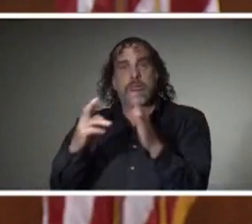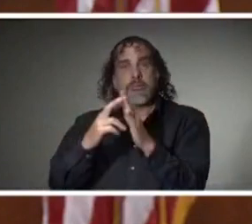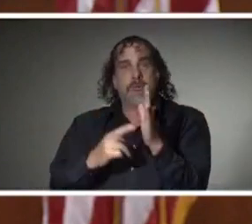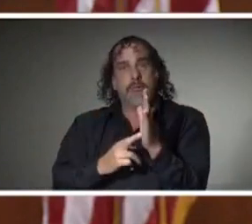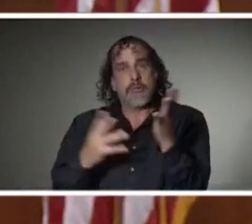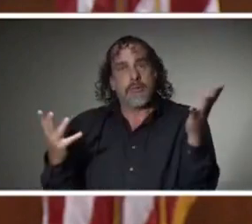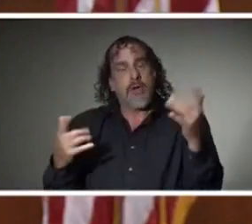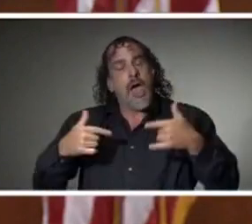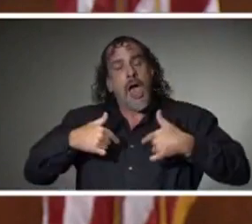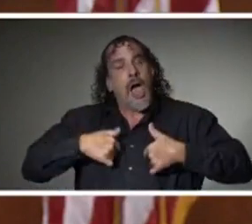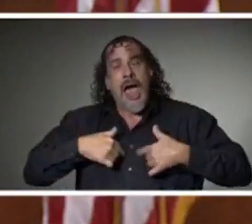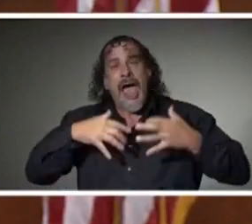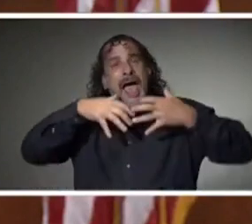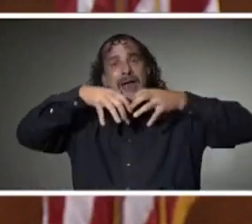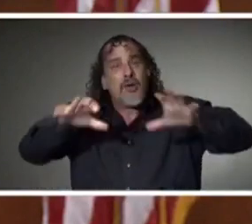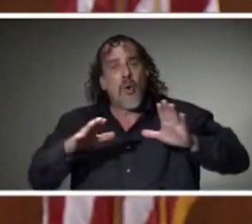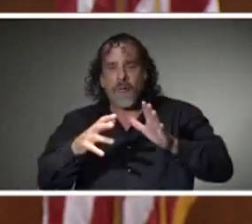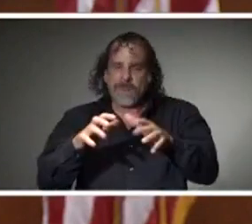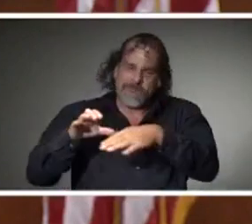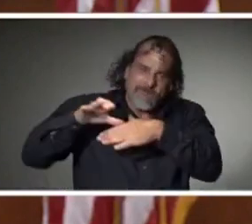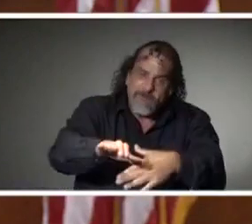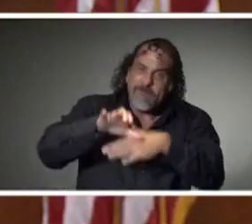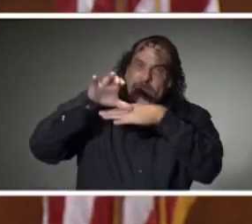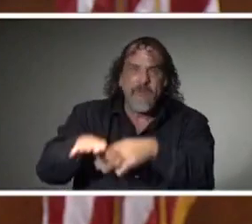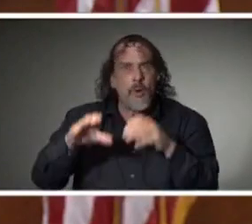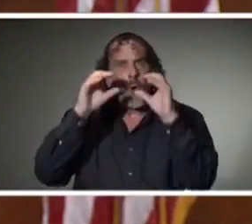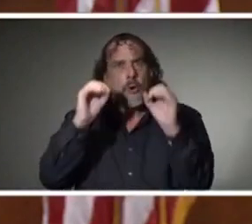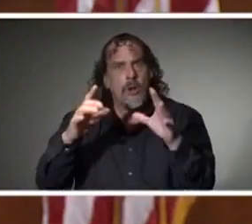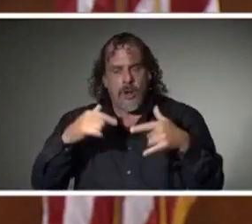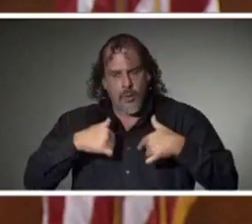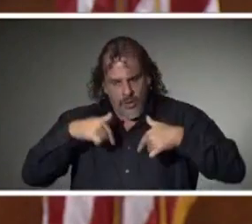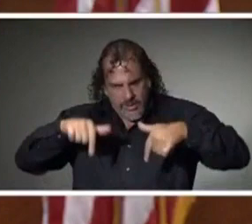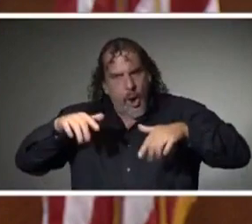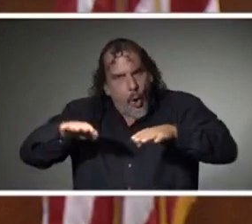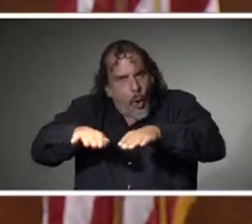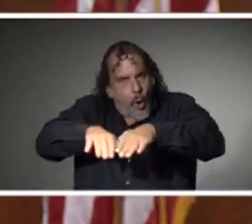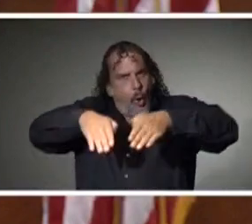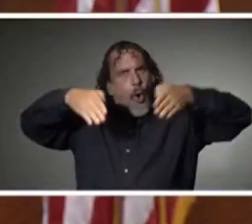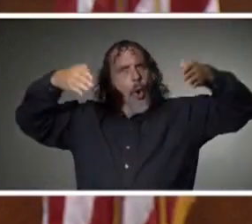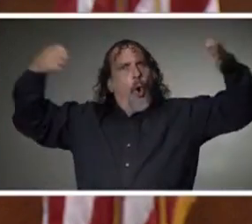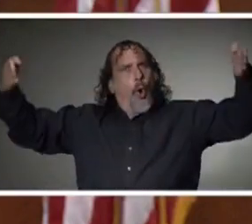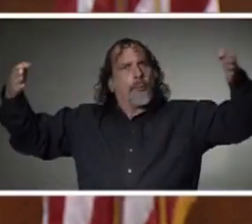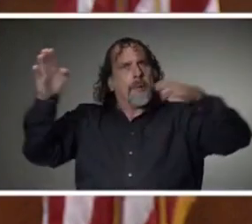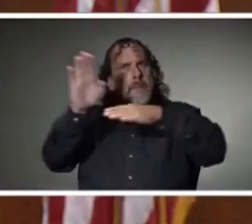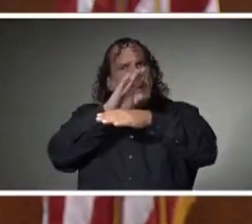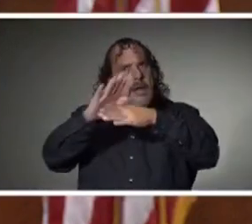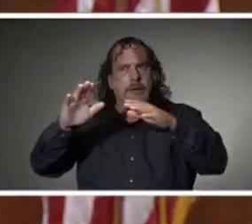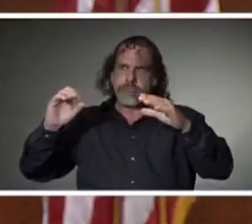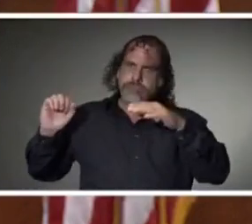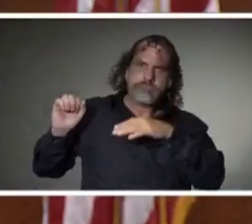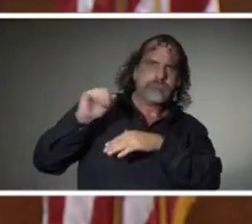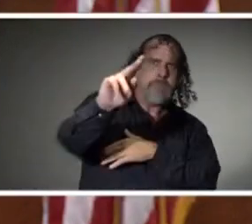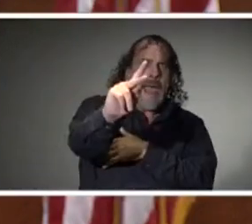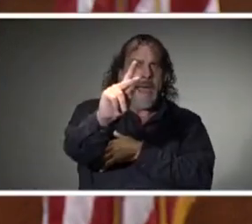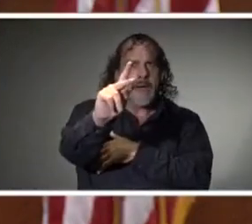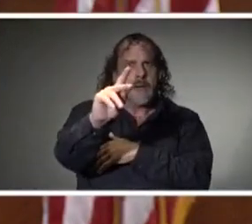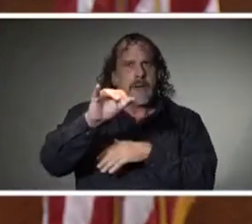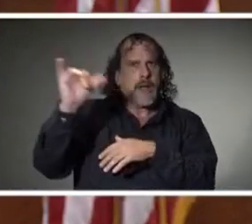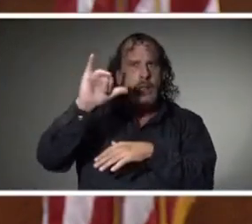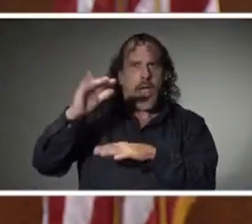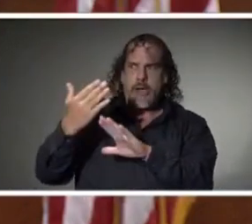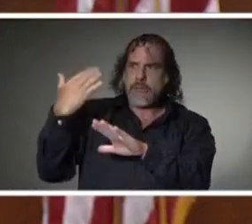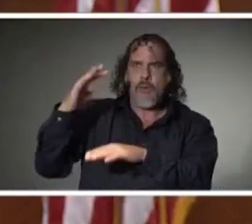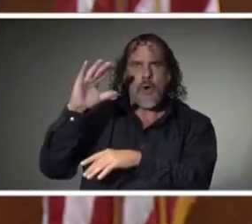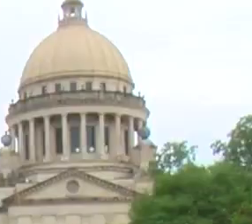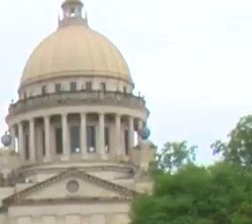On an education note, we're only about 1 month away from starting a new school year in Mississippi. Governor Reeves says that for the most part, it will be up